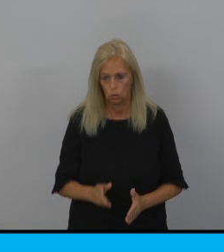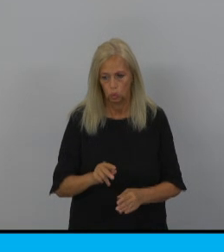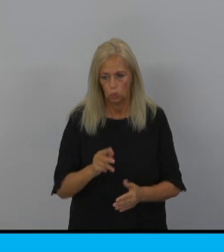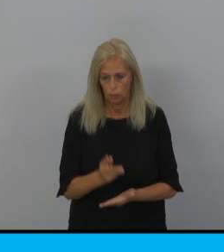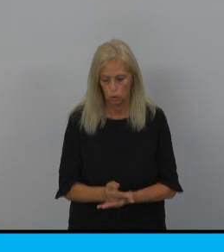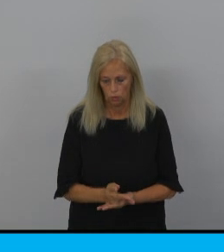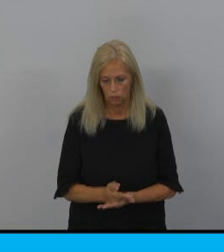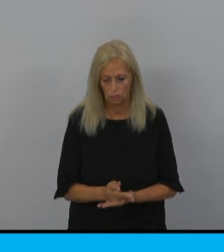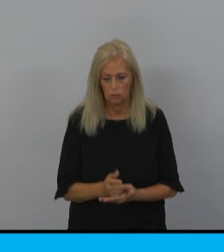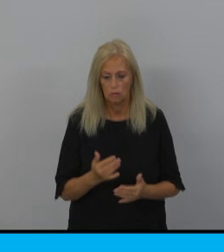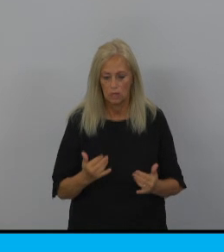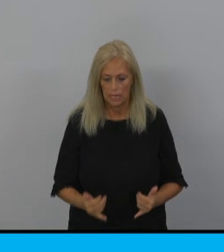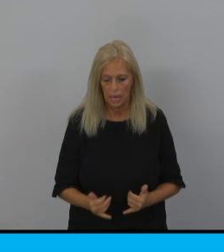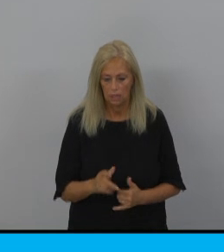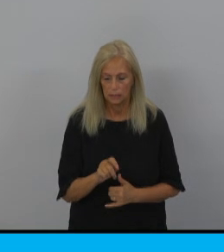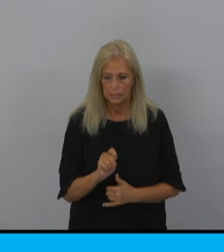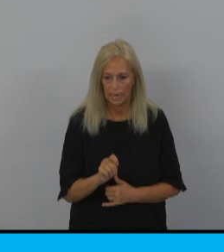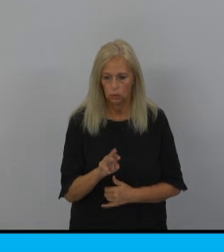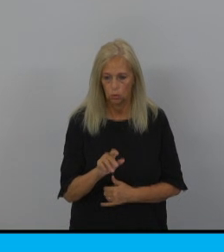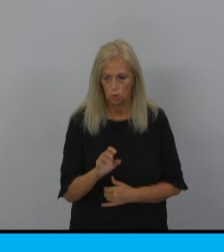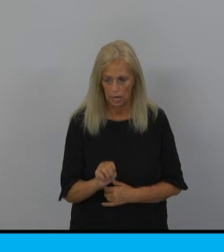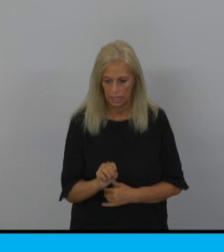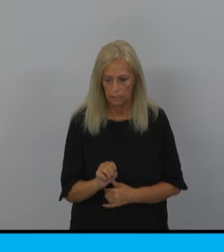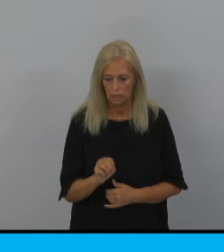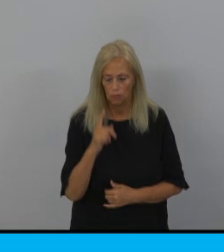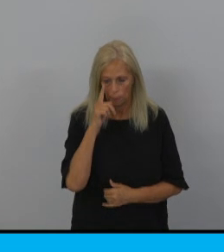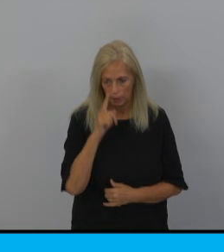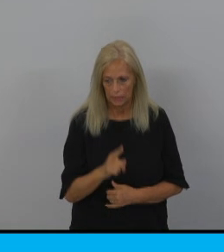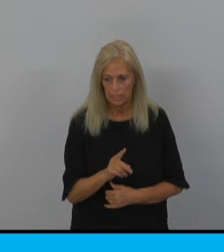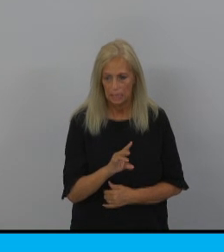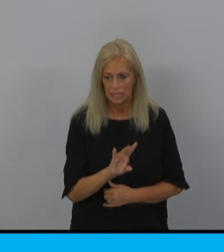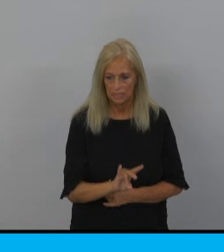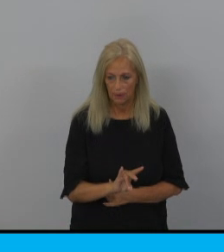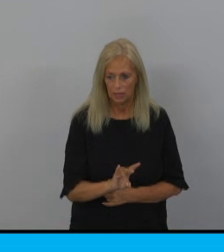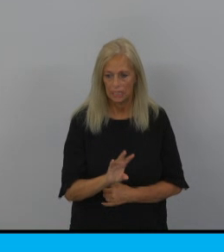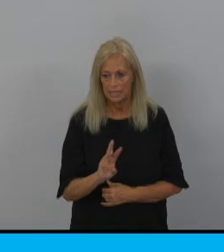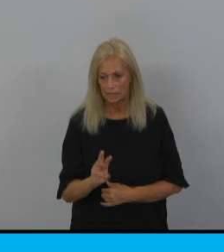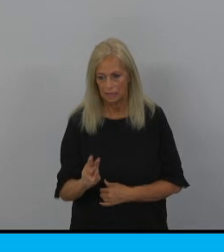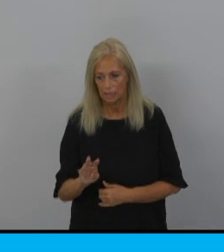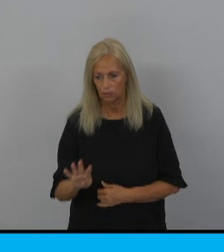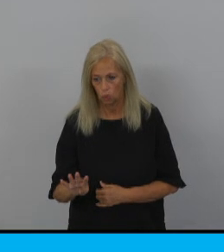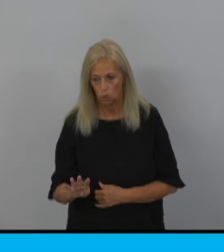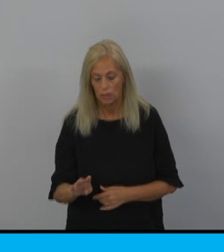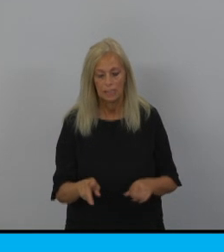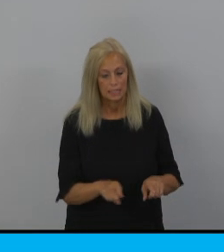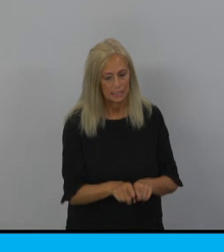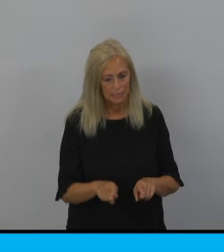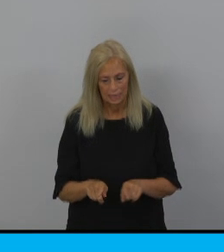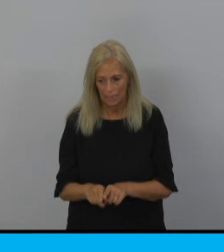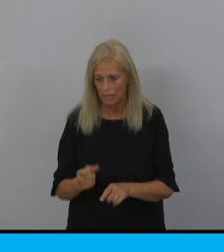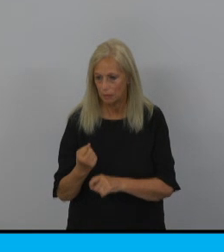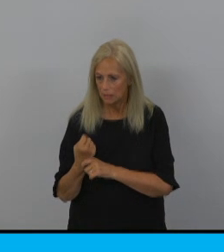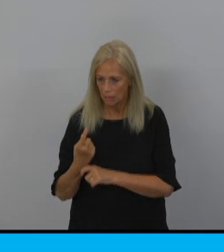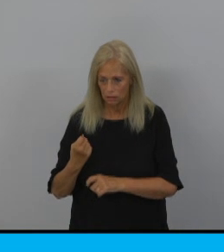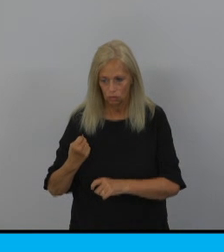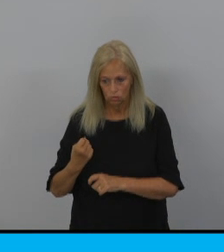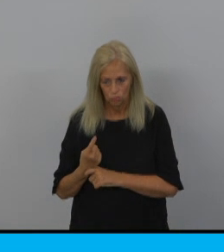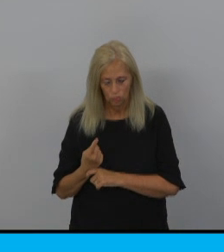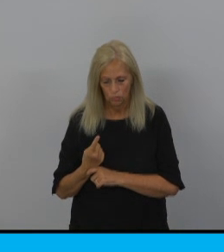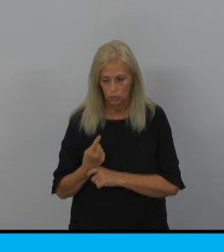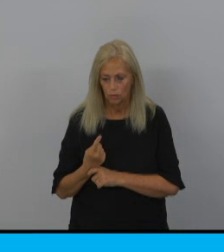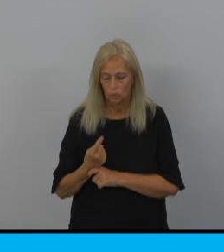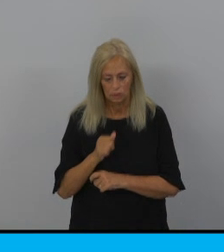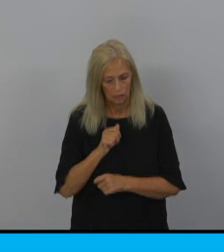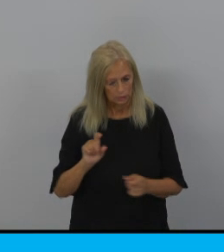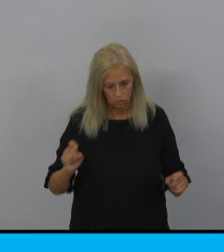our total M&O tax rate with our enriched pennies is 7.664, same rate it was last year for M&O,